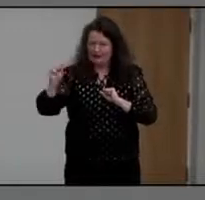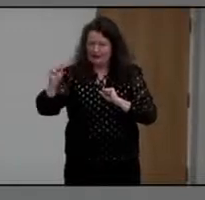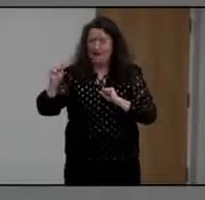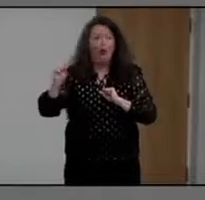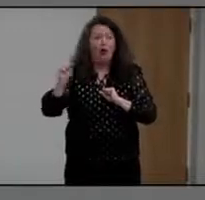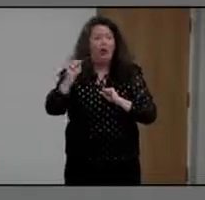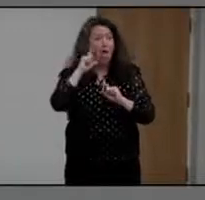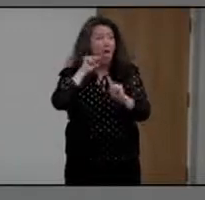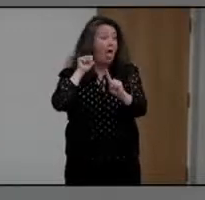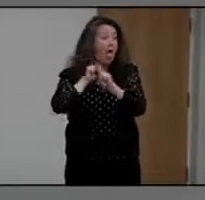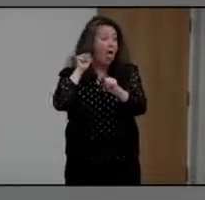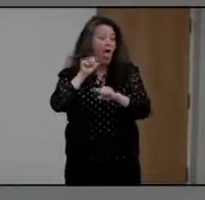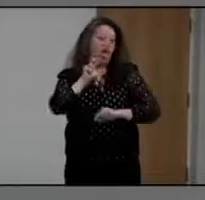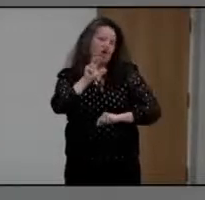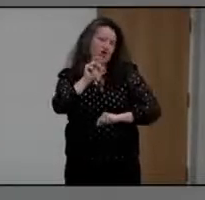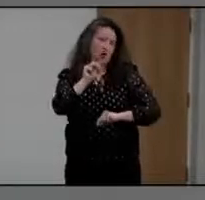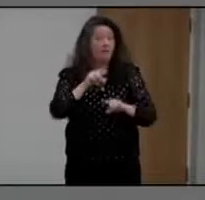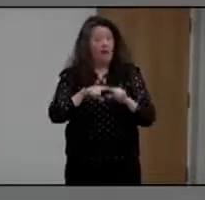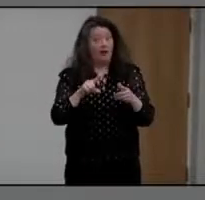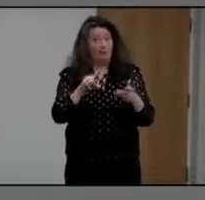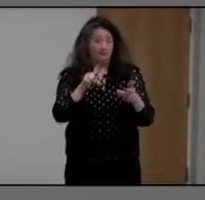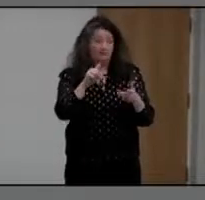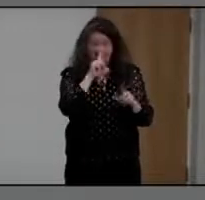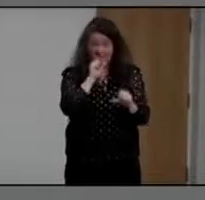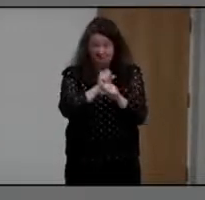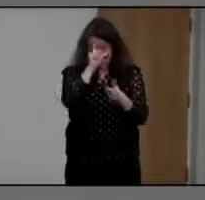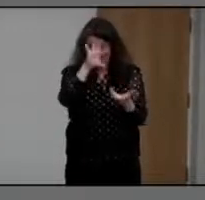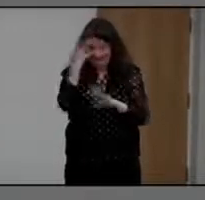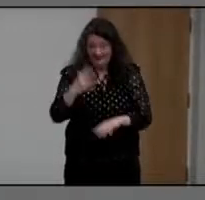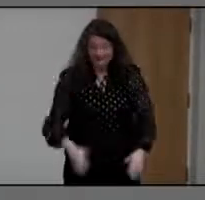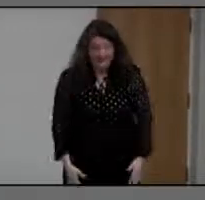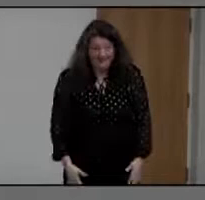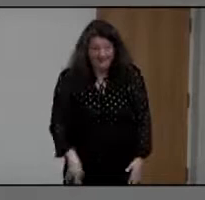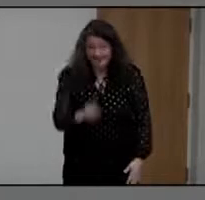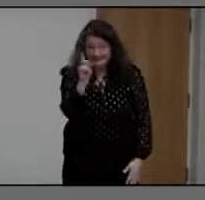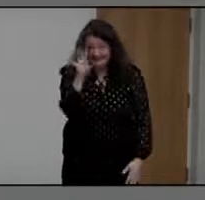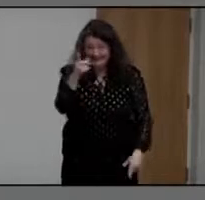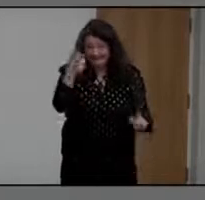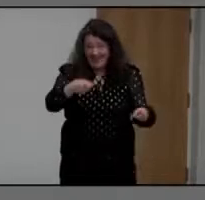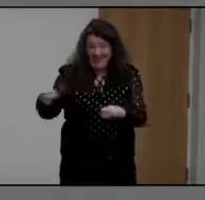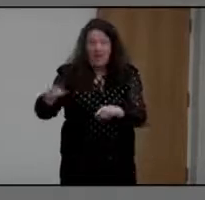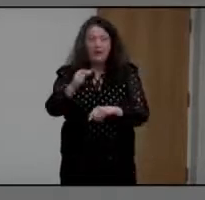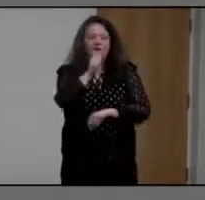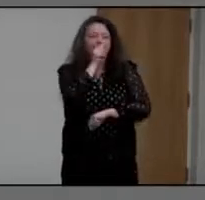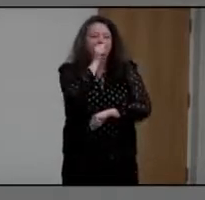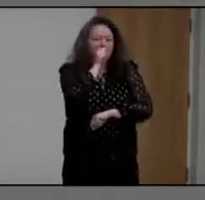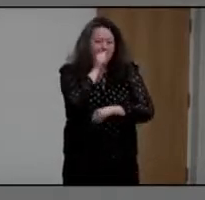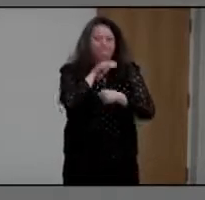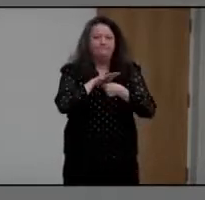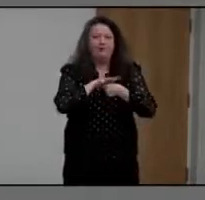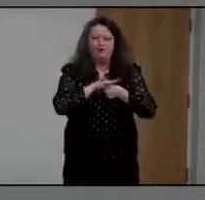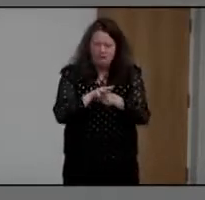bit of a joke, I guess. After 2 long years of weathering the pandemic,